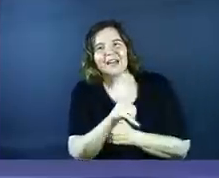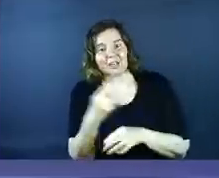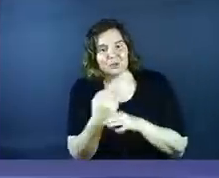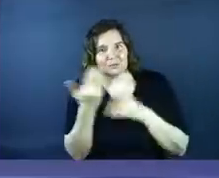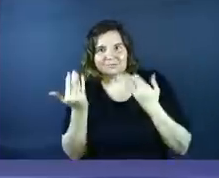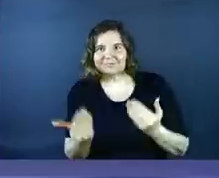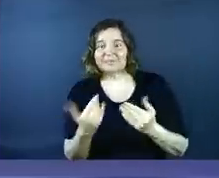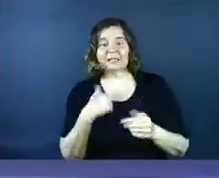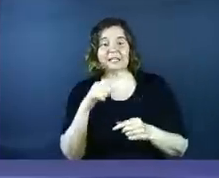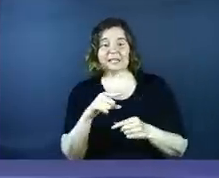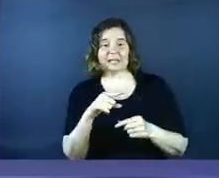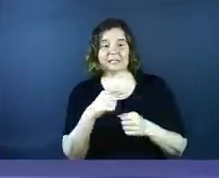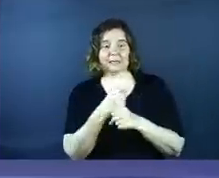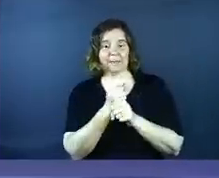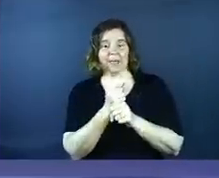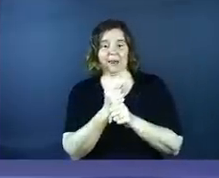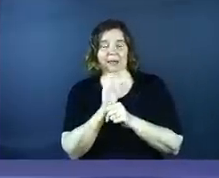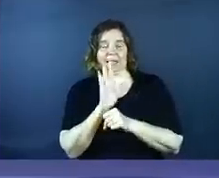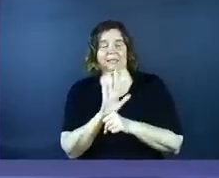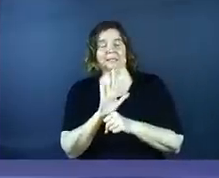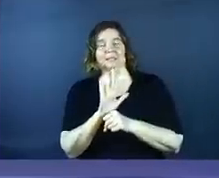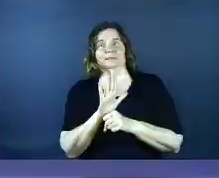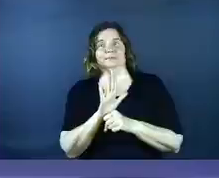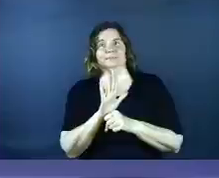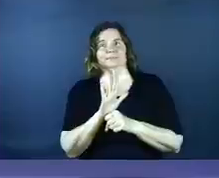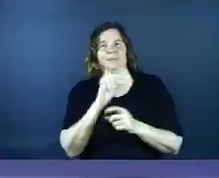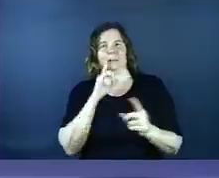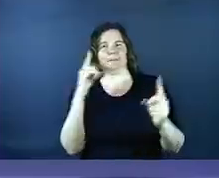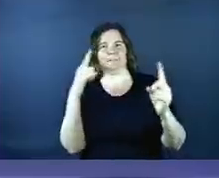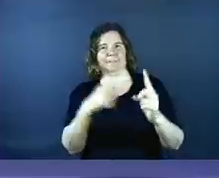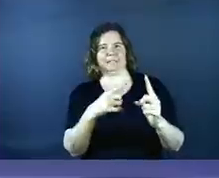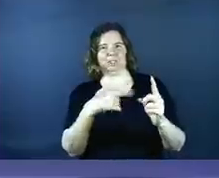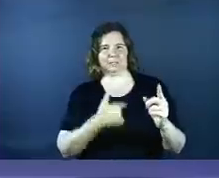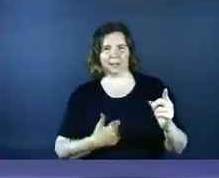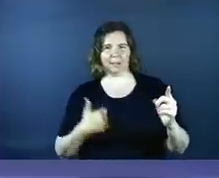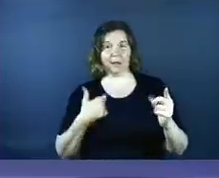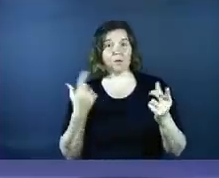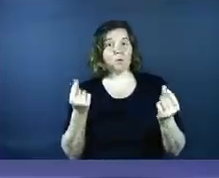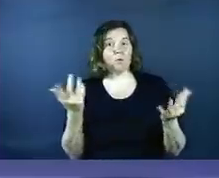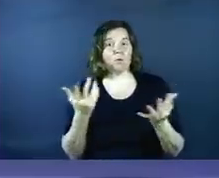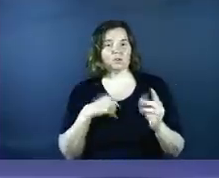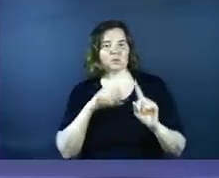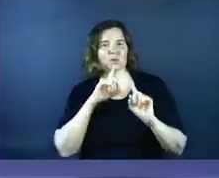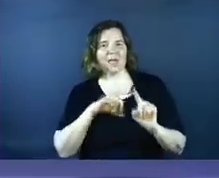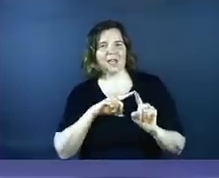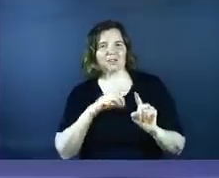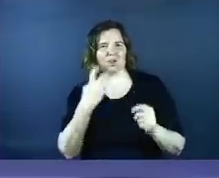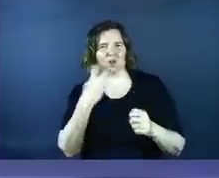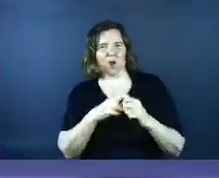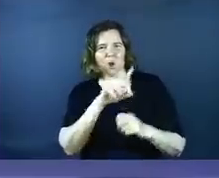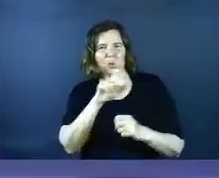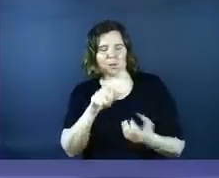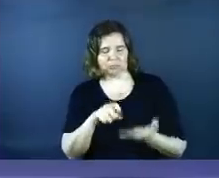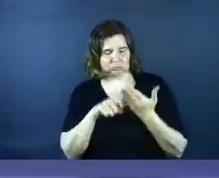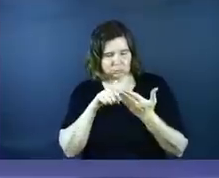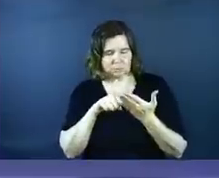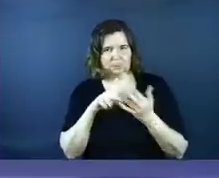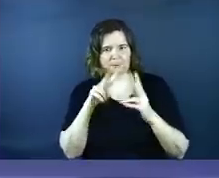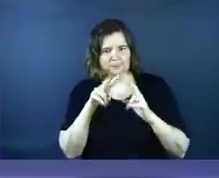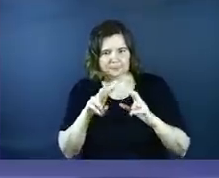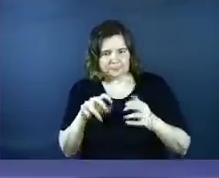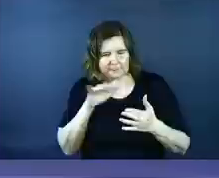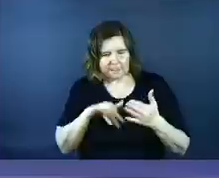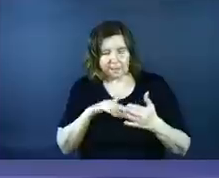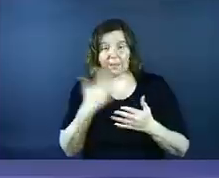that he's made it his mission in his life to answer the hard questions. And that's why you can go out